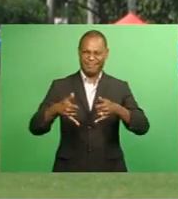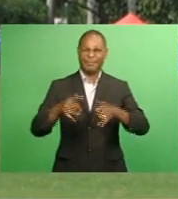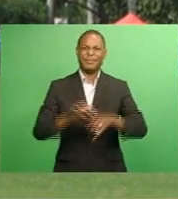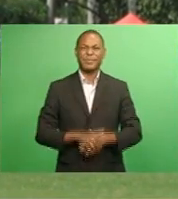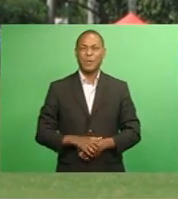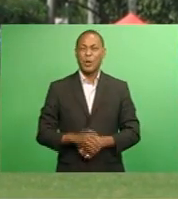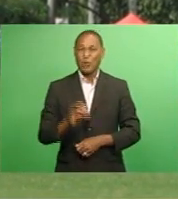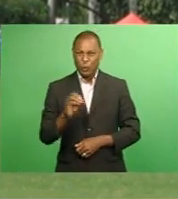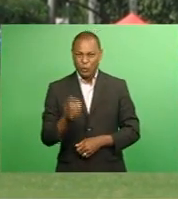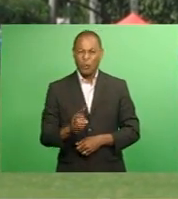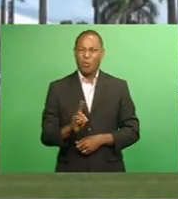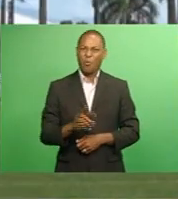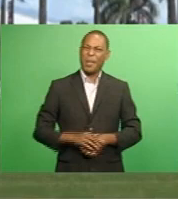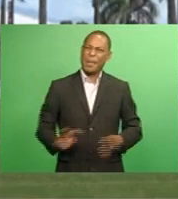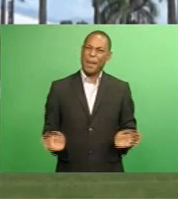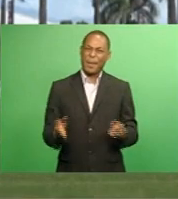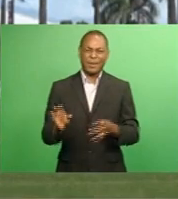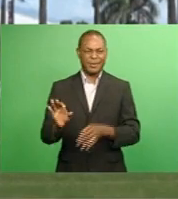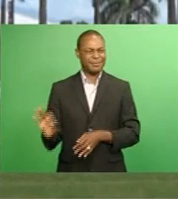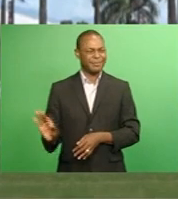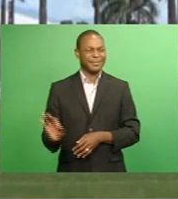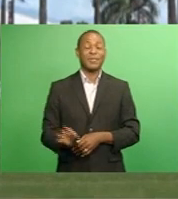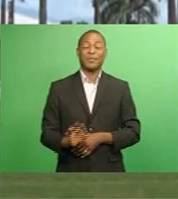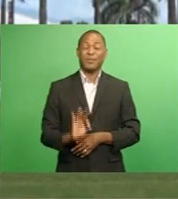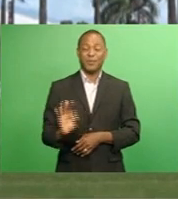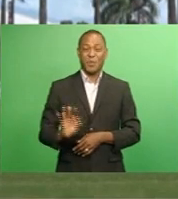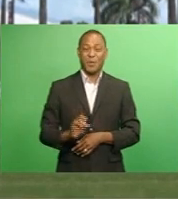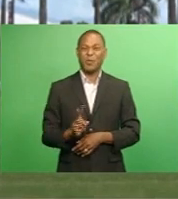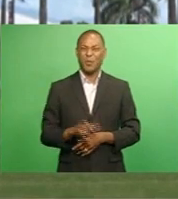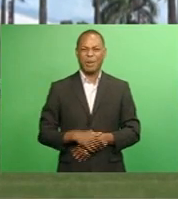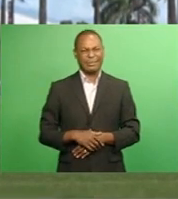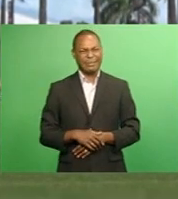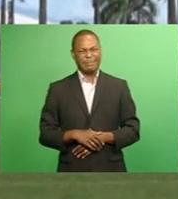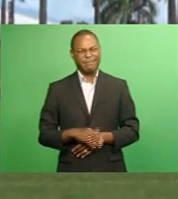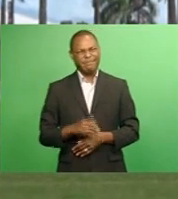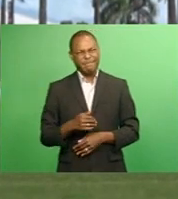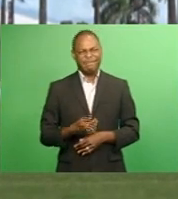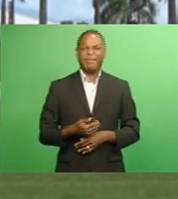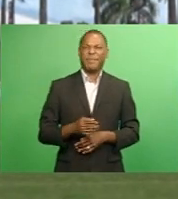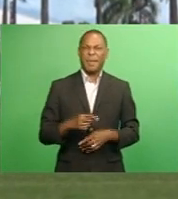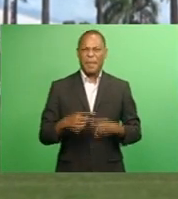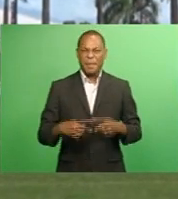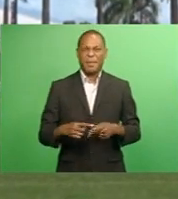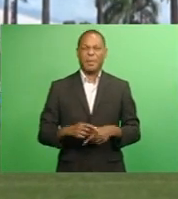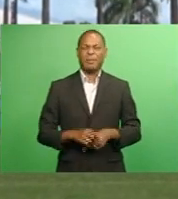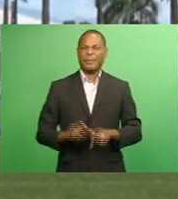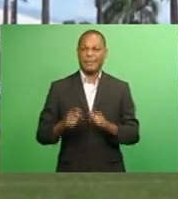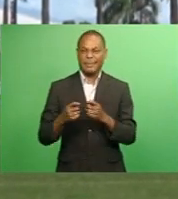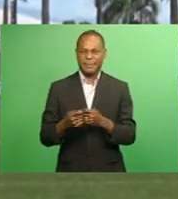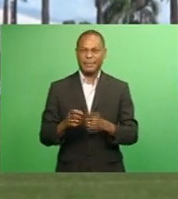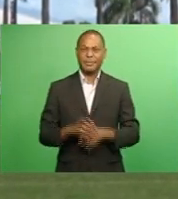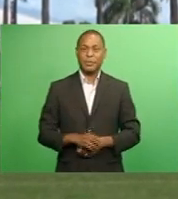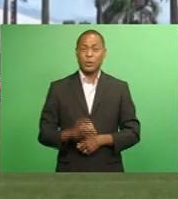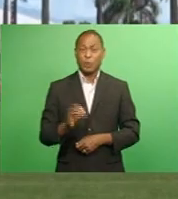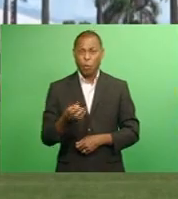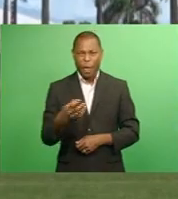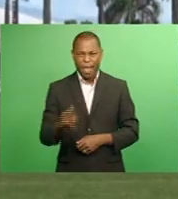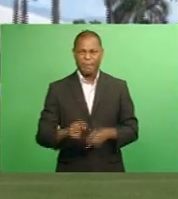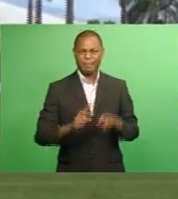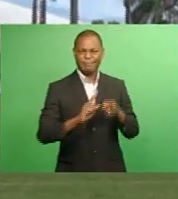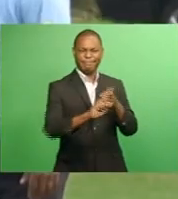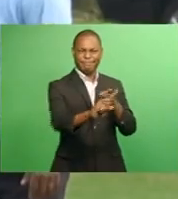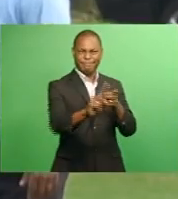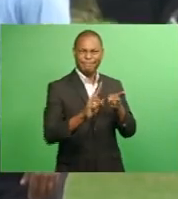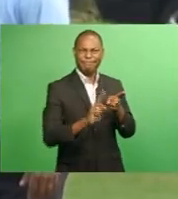not disappointed spectators with their skills. Players part of the Masters team who have donned the national jumper include Ratu Meli